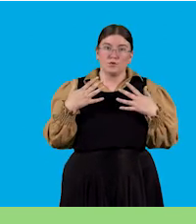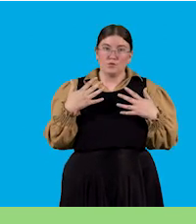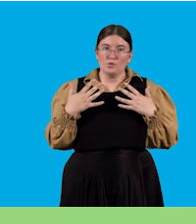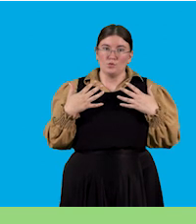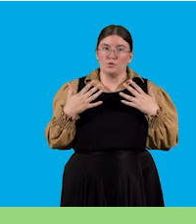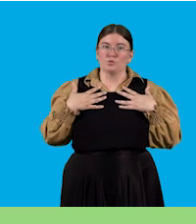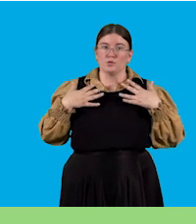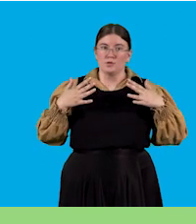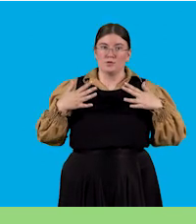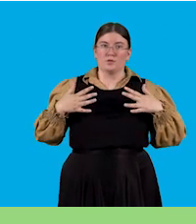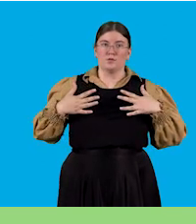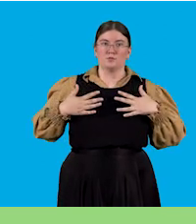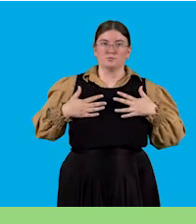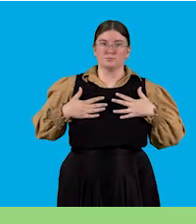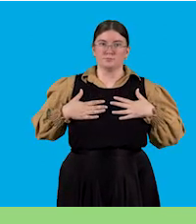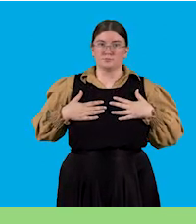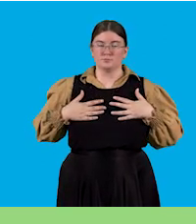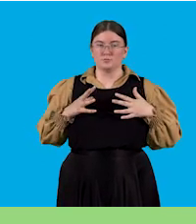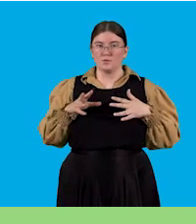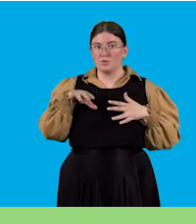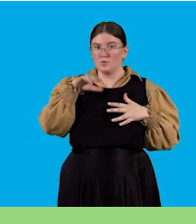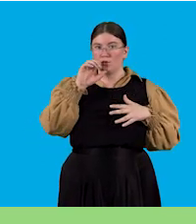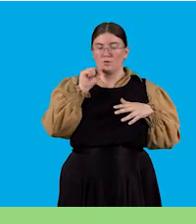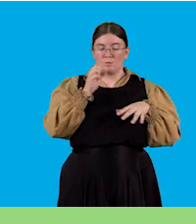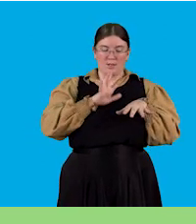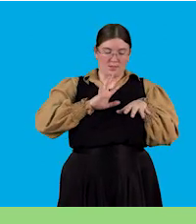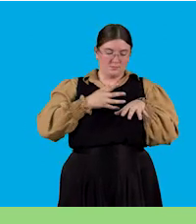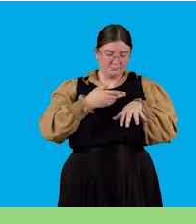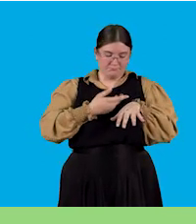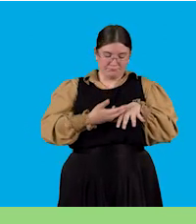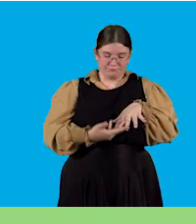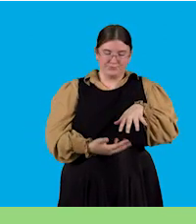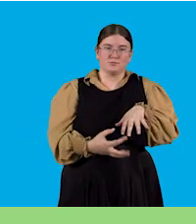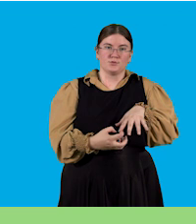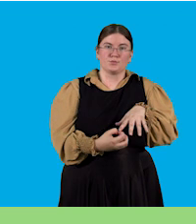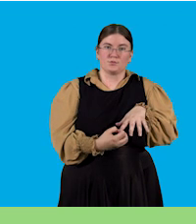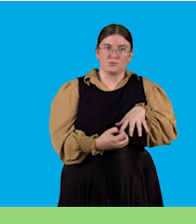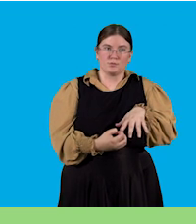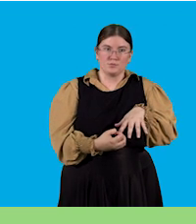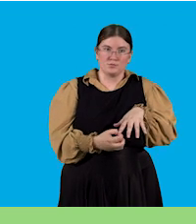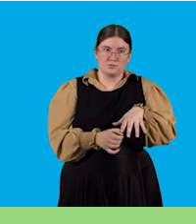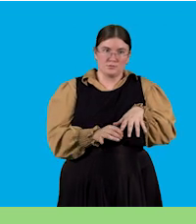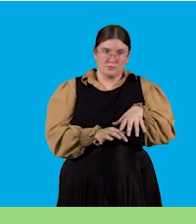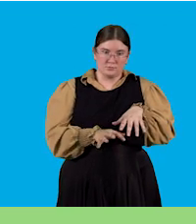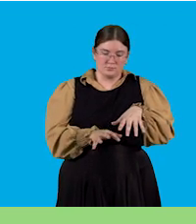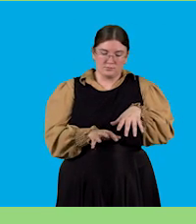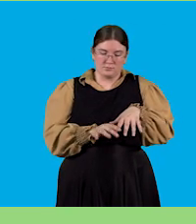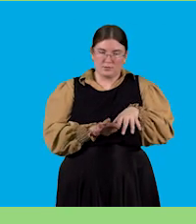the cells of the alveolus and then back into the blood capillaries.